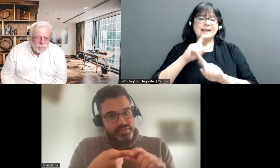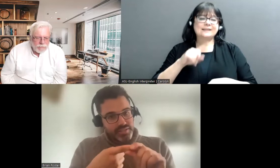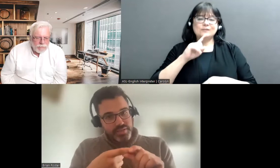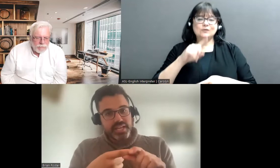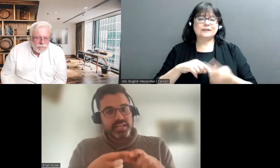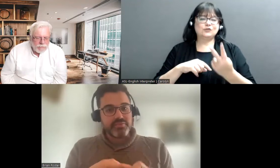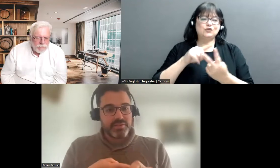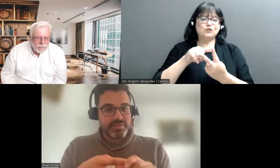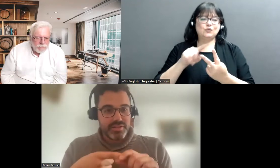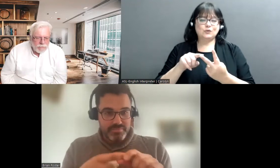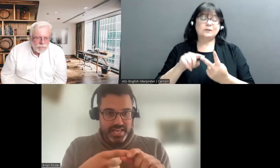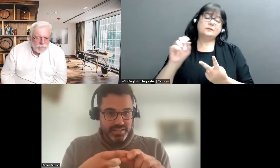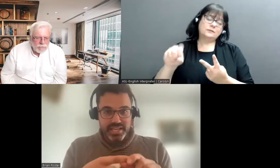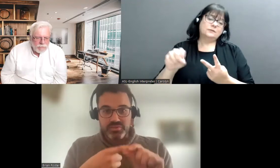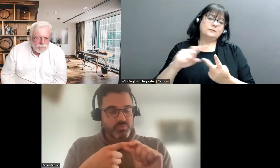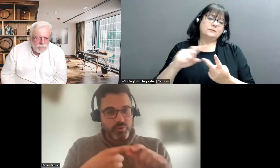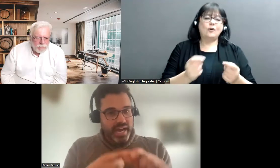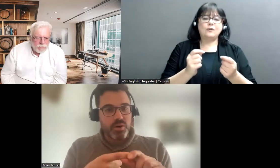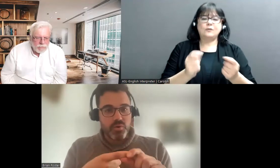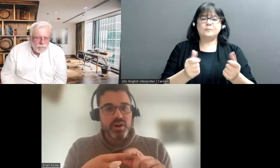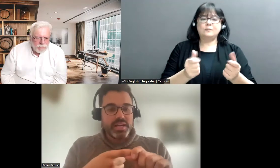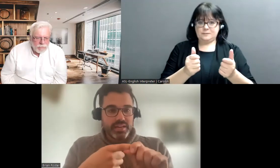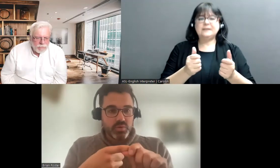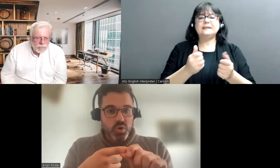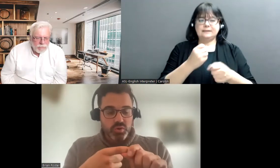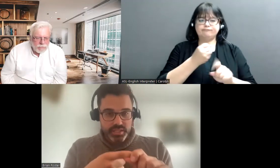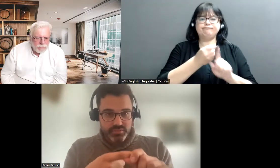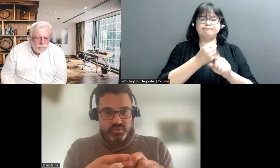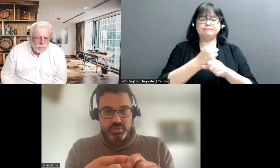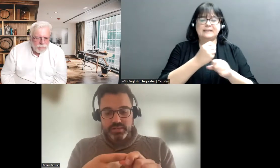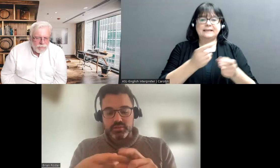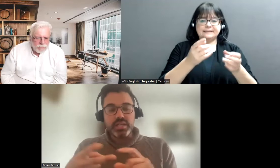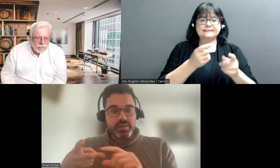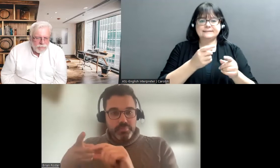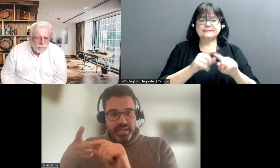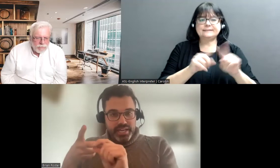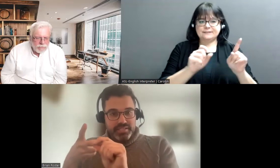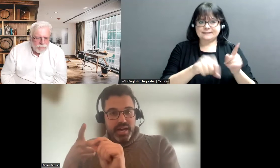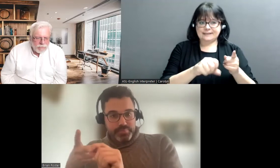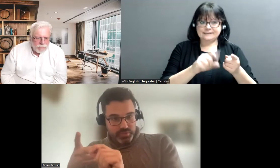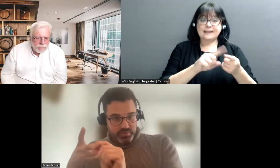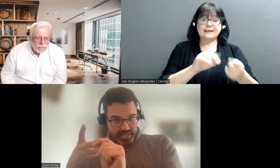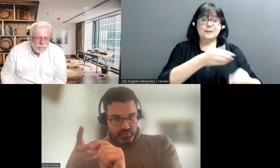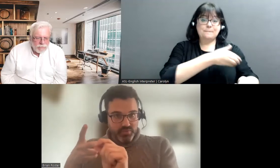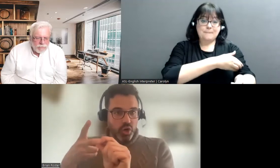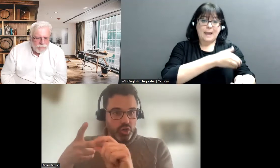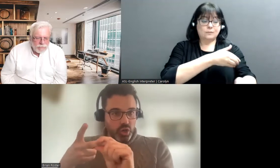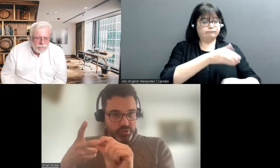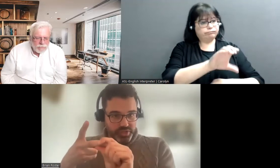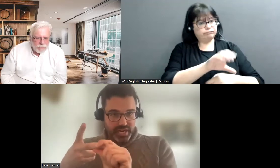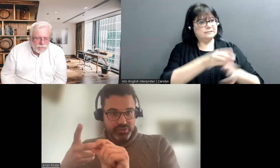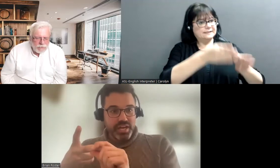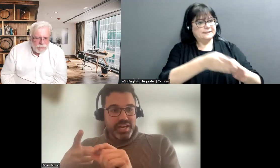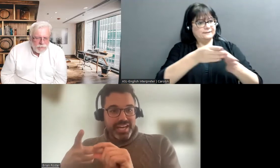it's obviously making a difference immediately, and there's real power at a local and individual level, but it's up to that sort of